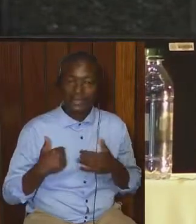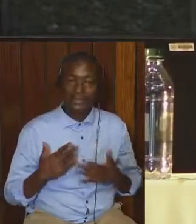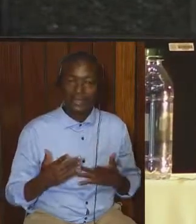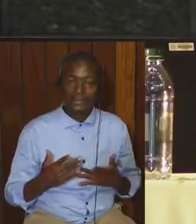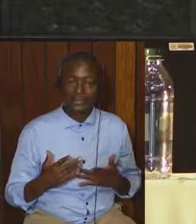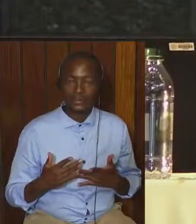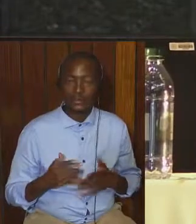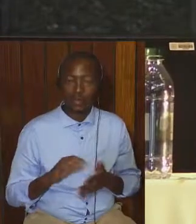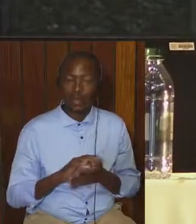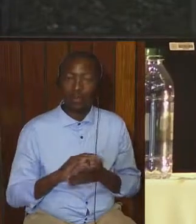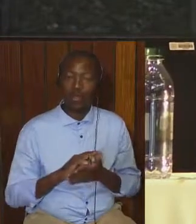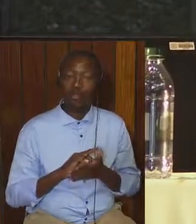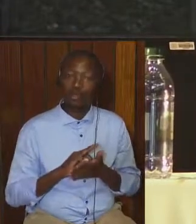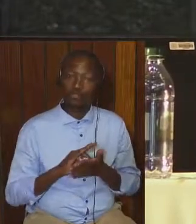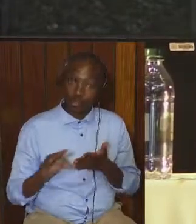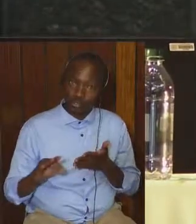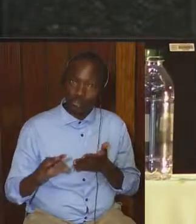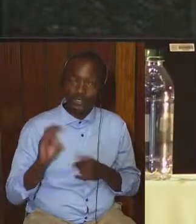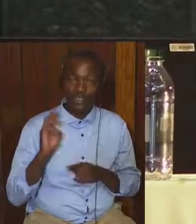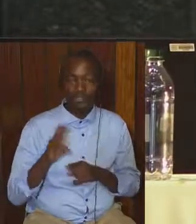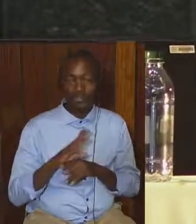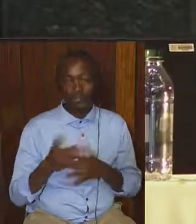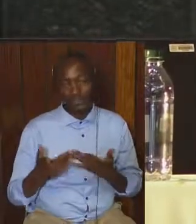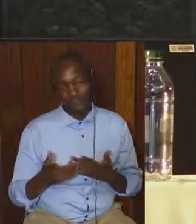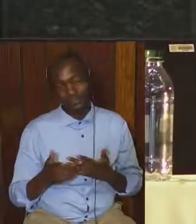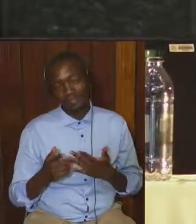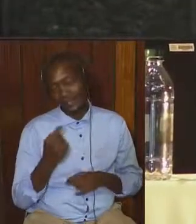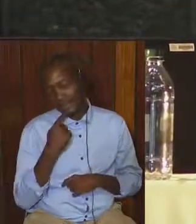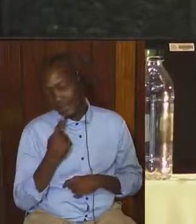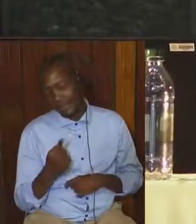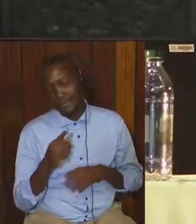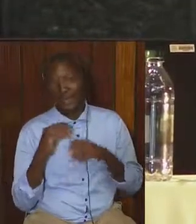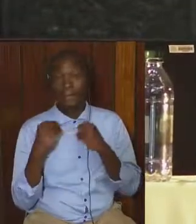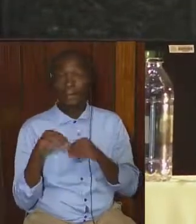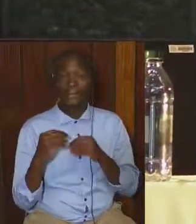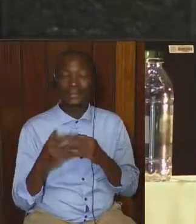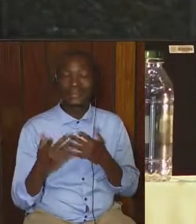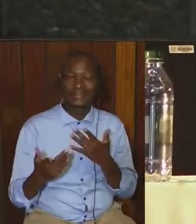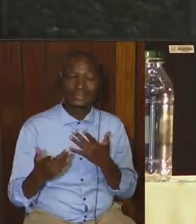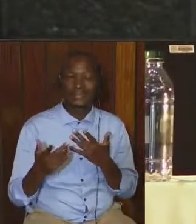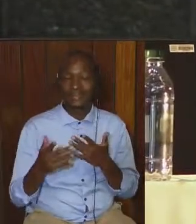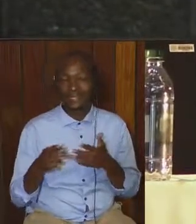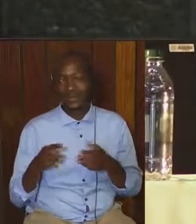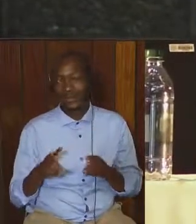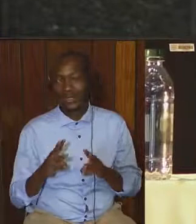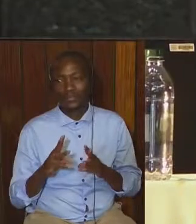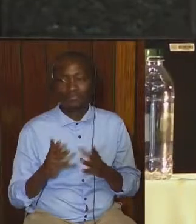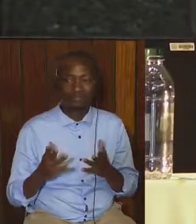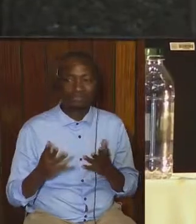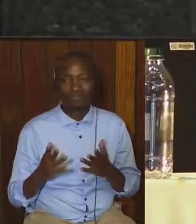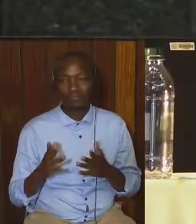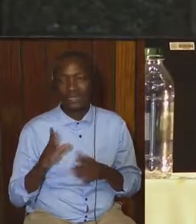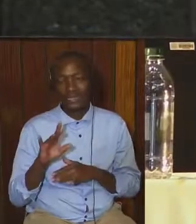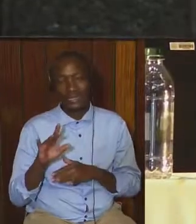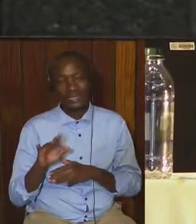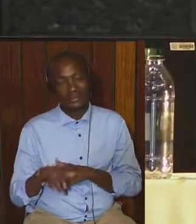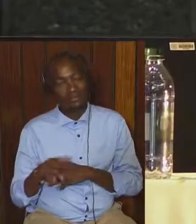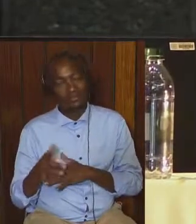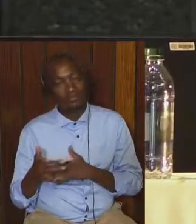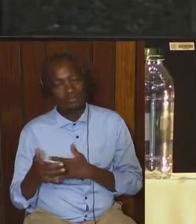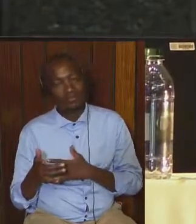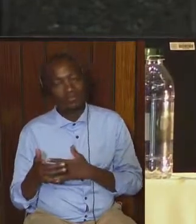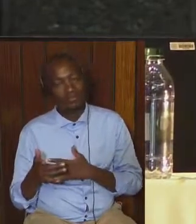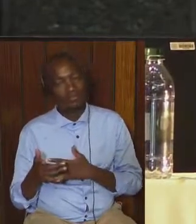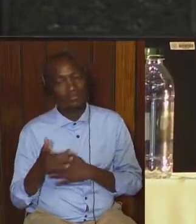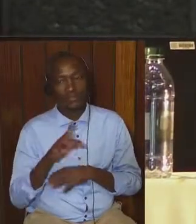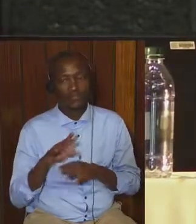will be, contractually it will be, and even I'll say business-wise or common sense will dictate that definitely